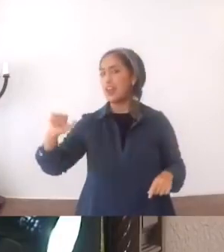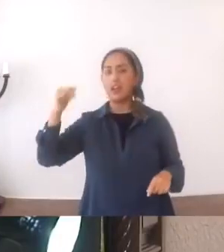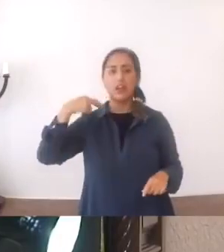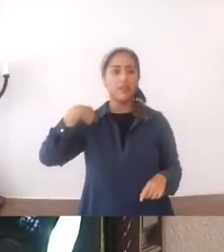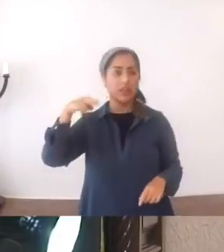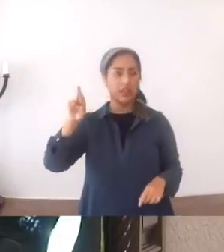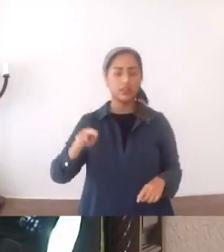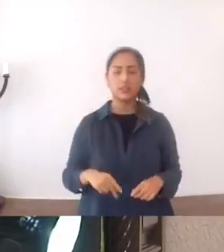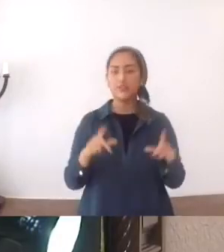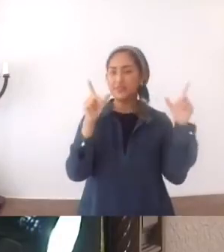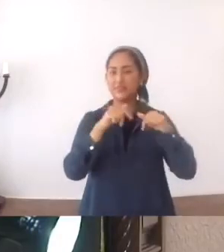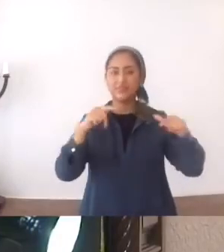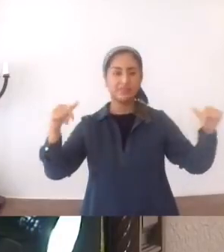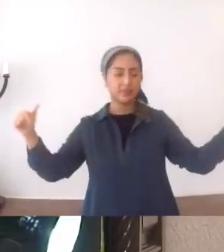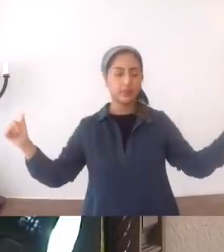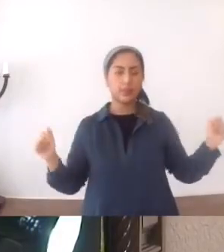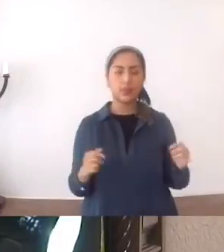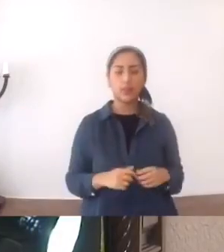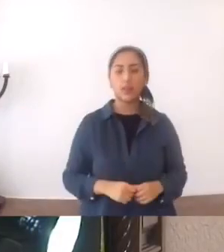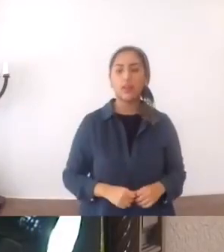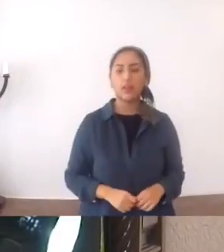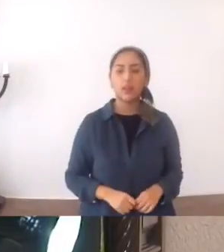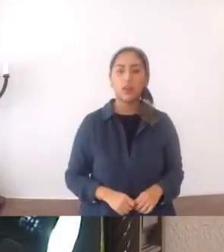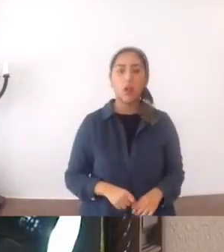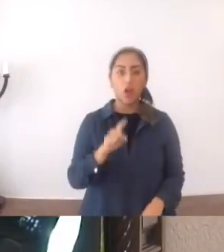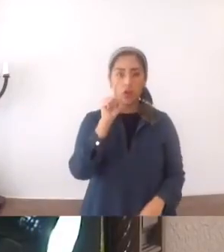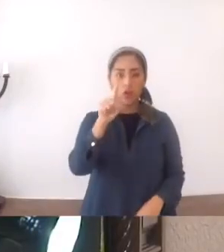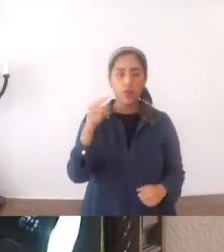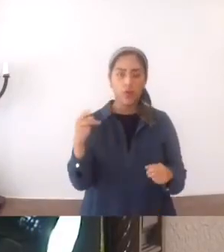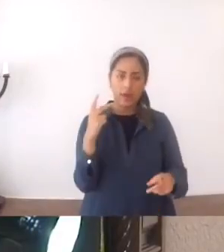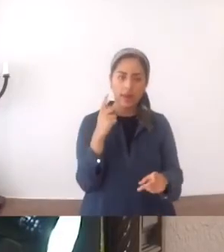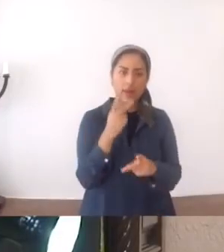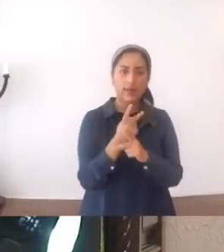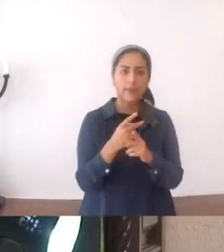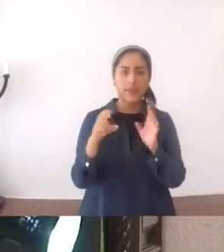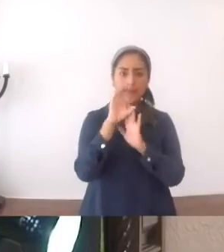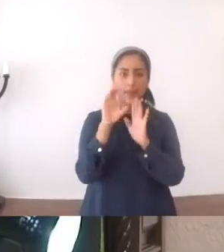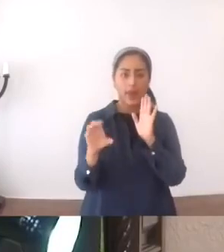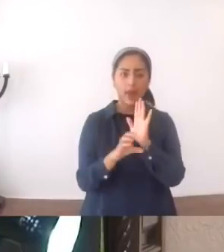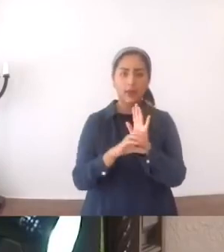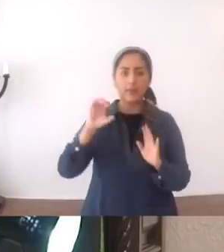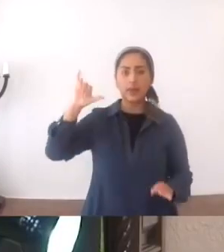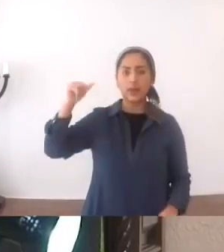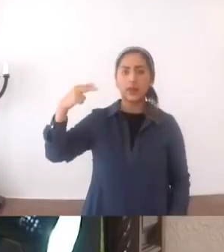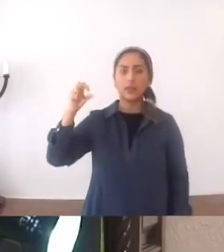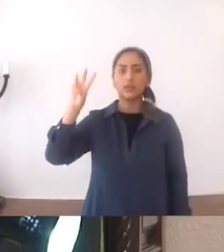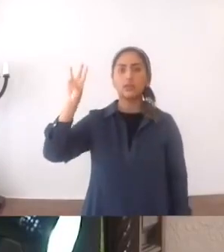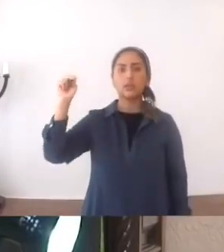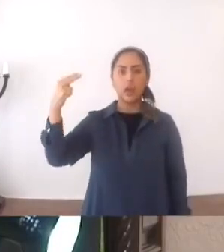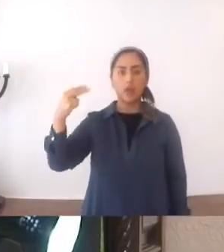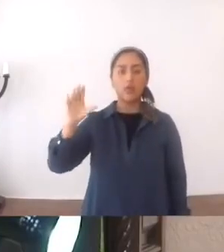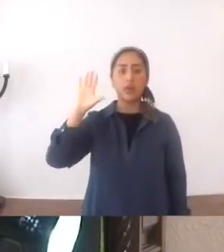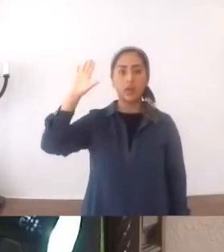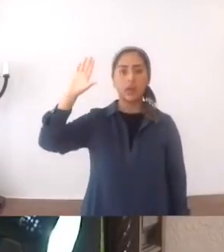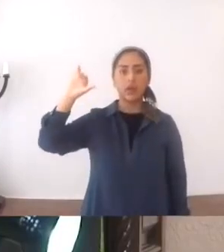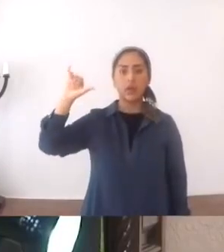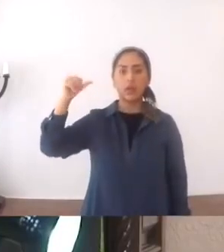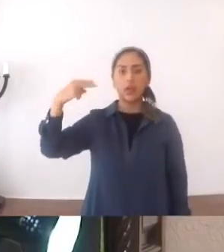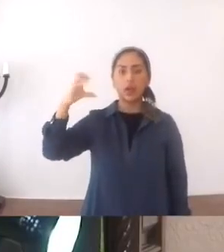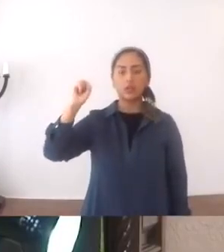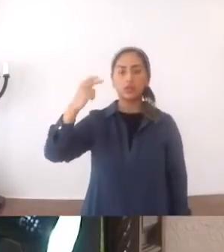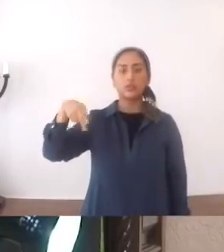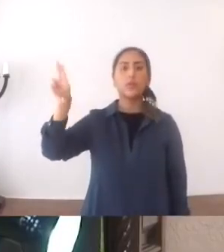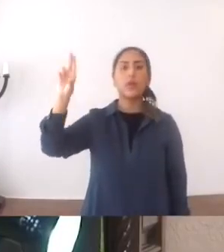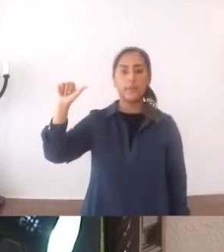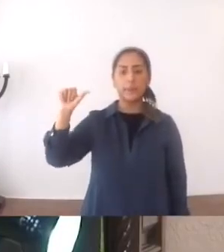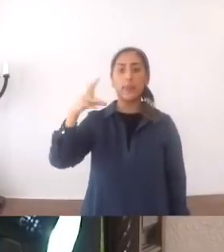from o Pentecostal church, or bautista, Baptist etcétera, church, etcétera, etcétera, etc., etc., tú cumplas los mandamientos de Yahweh, you can do the commandments quien of